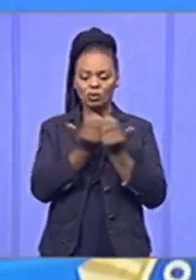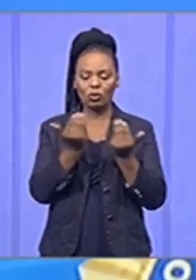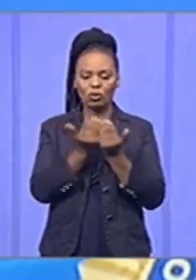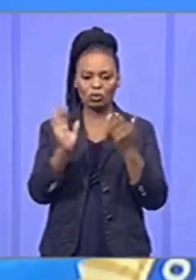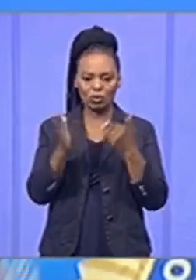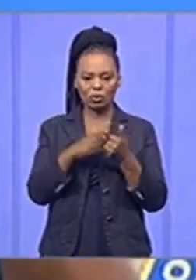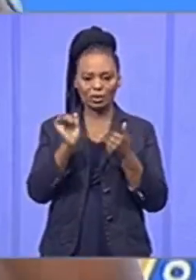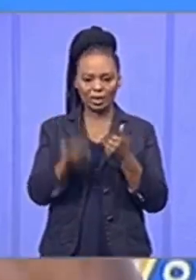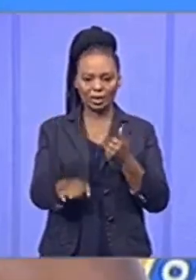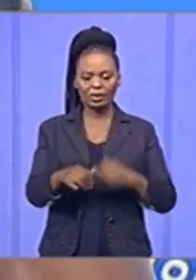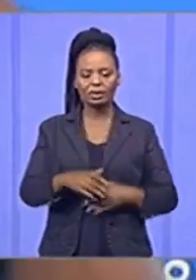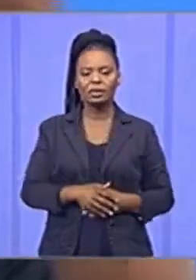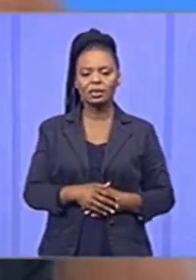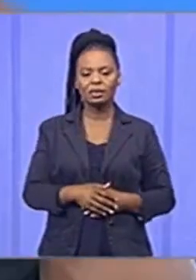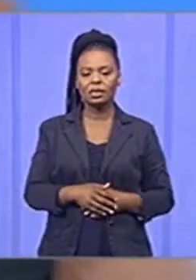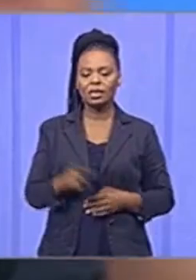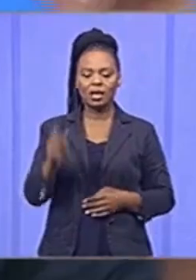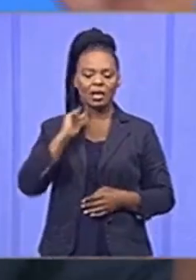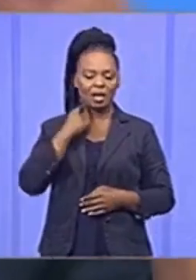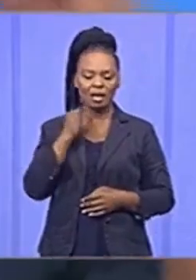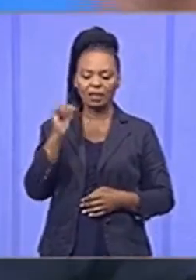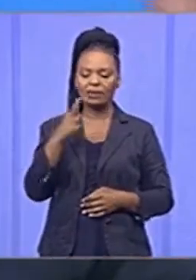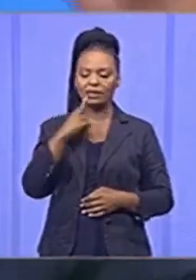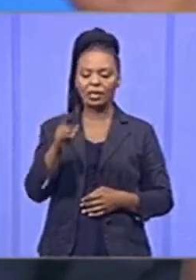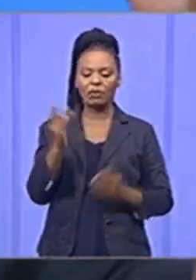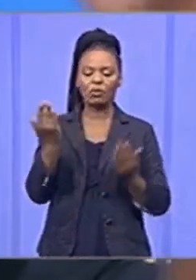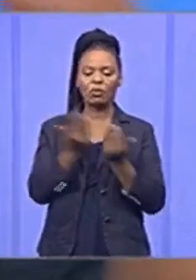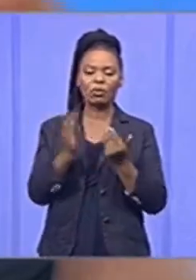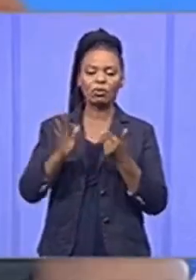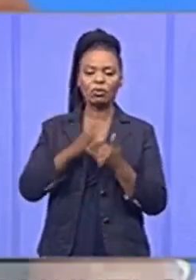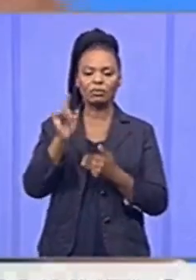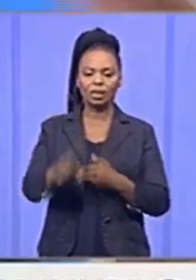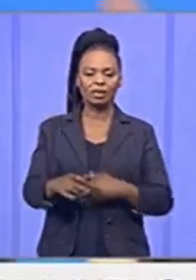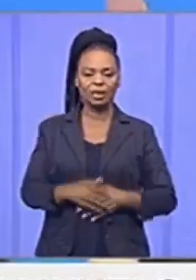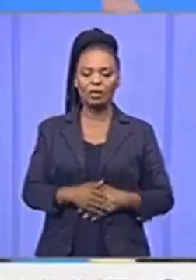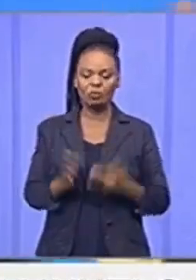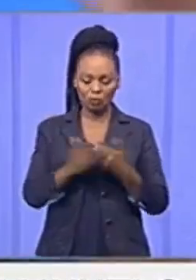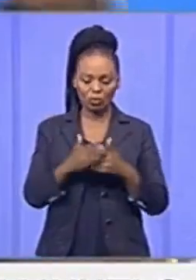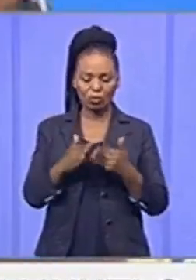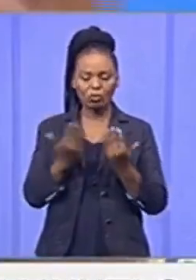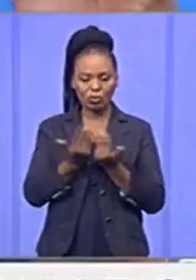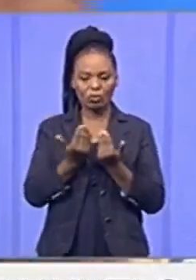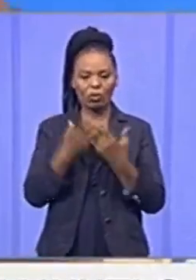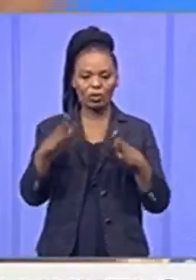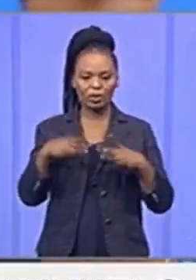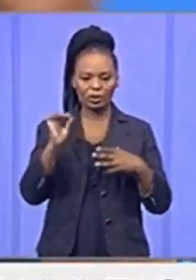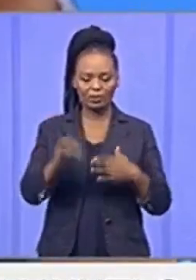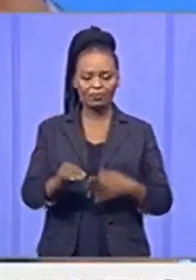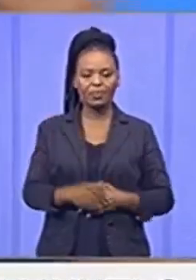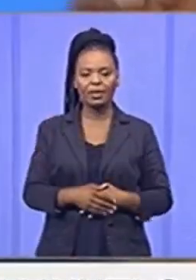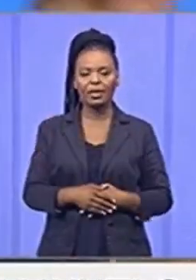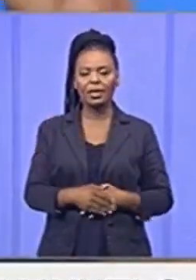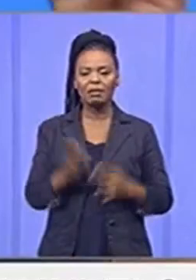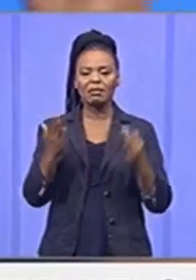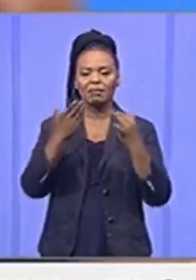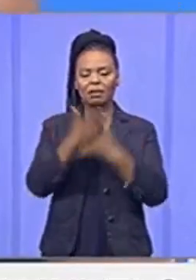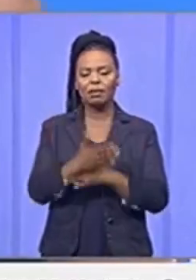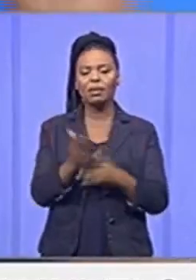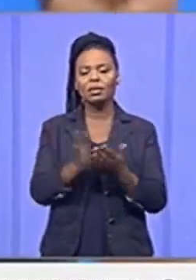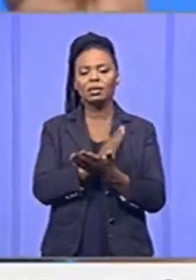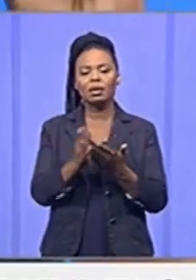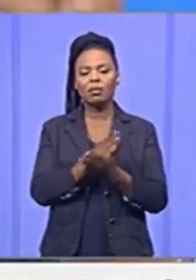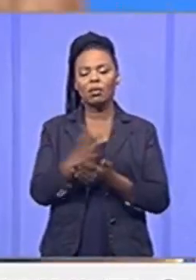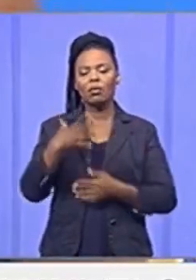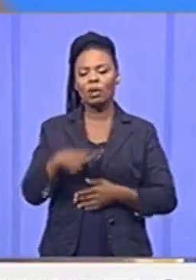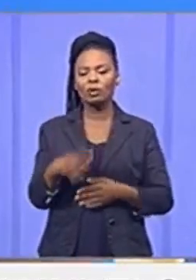closed. You don't interfere with those that they want to go to job. You don't interfere with those that